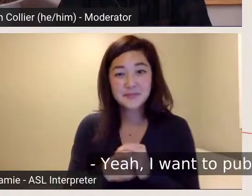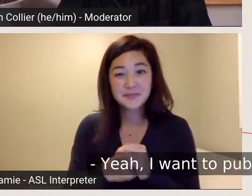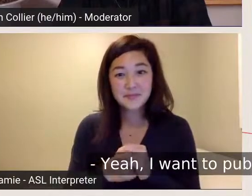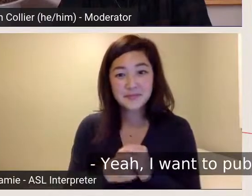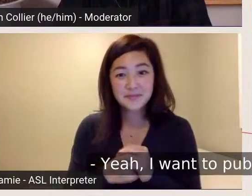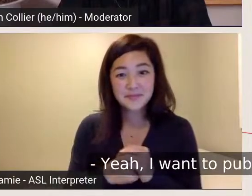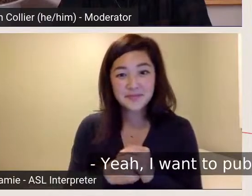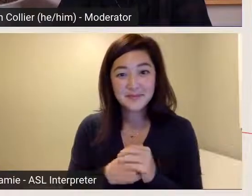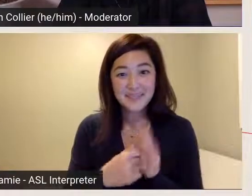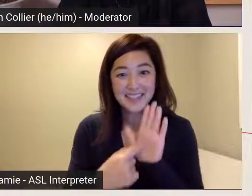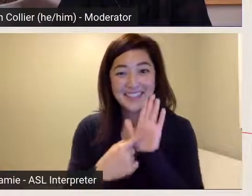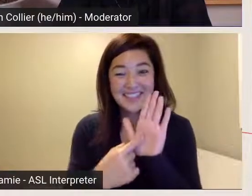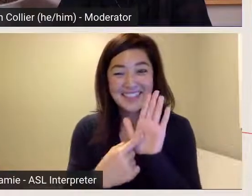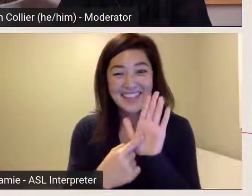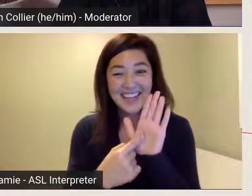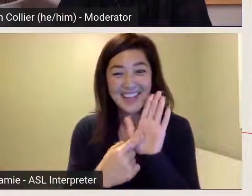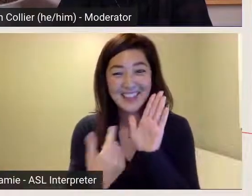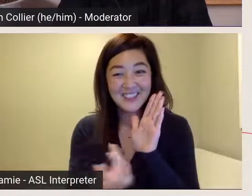publicize my new book,